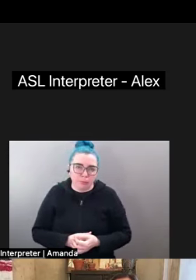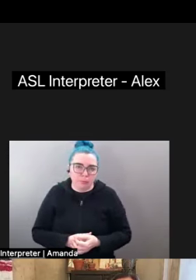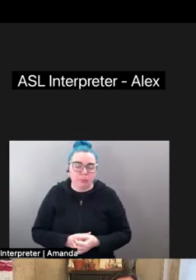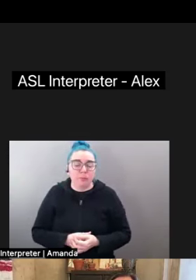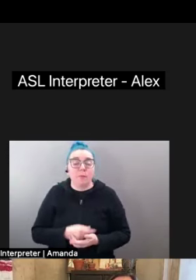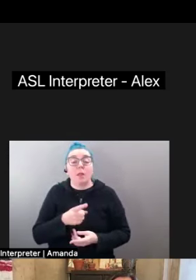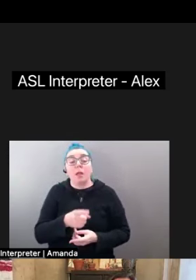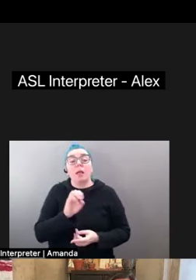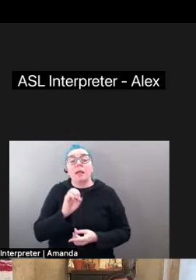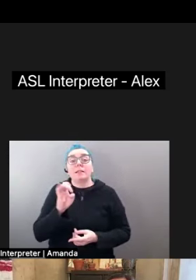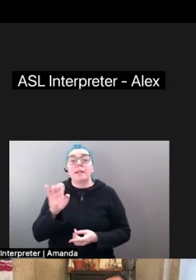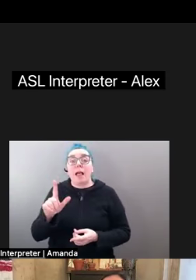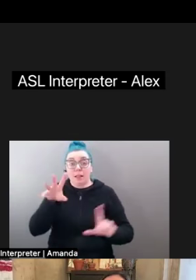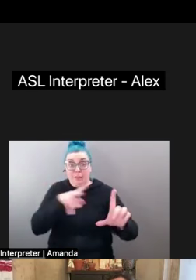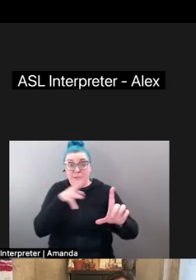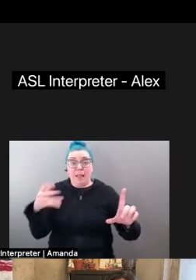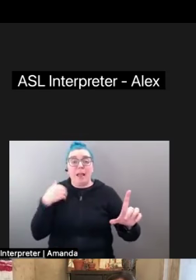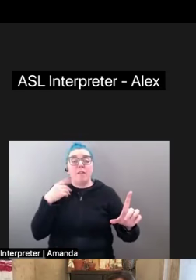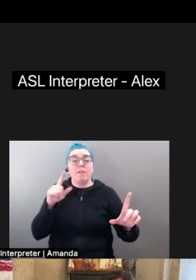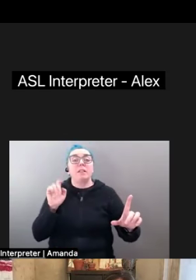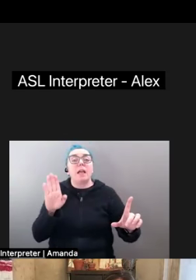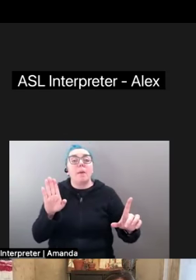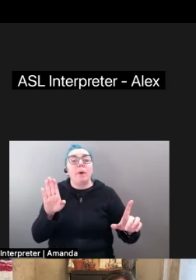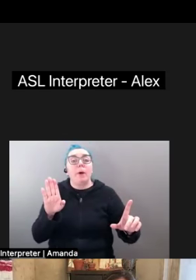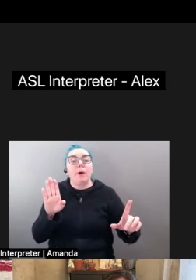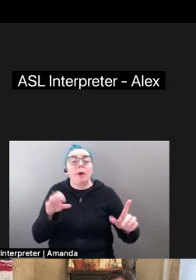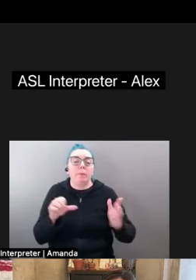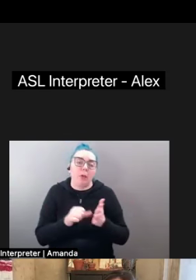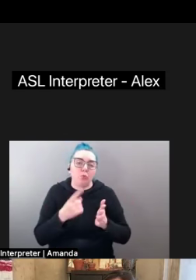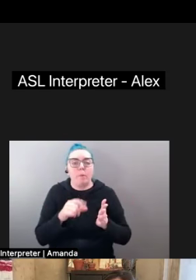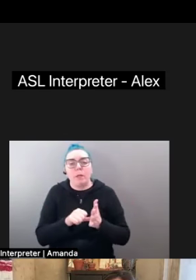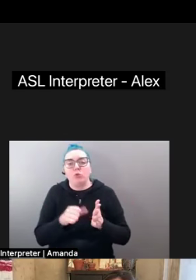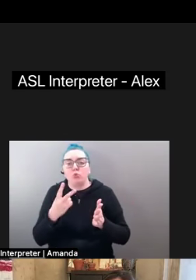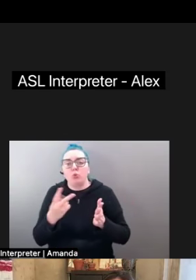or the top, but just pay attention to the tabs on any of the Excel documents that you're filling out.